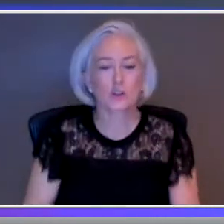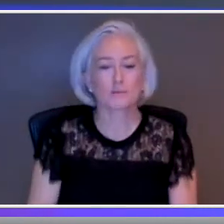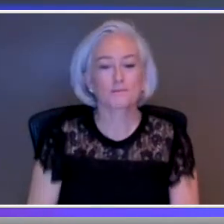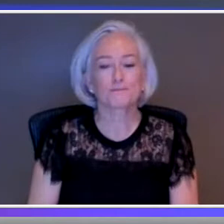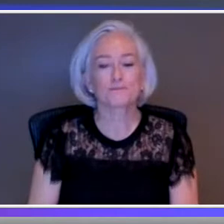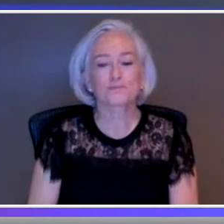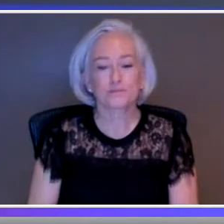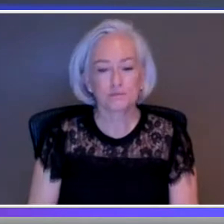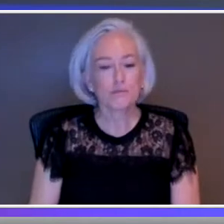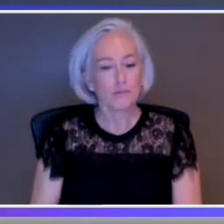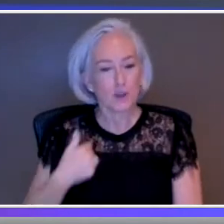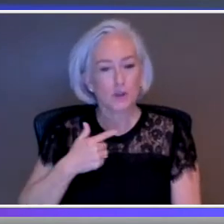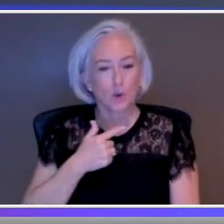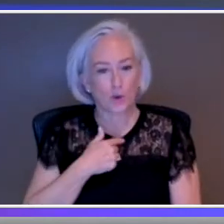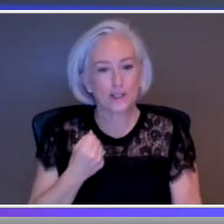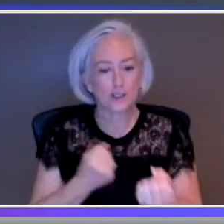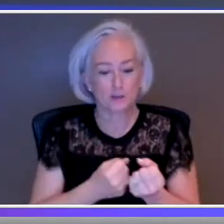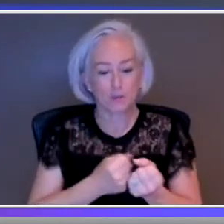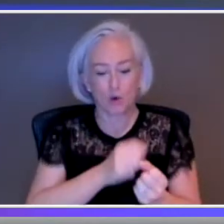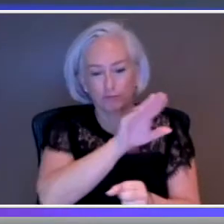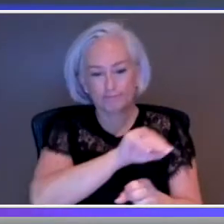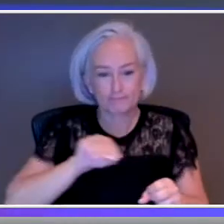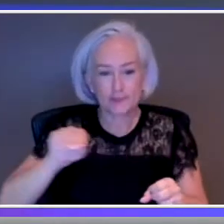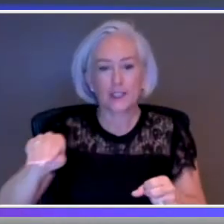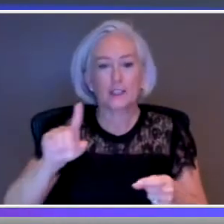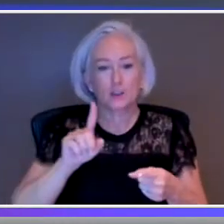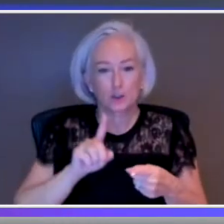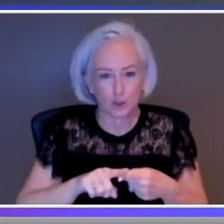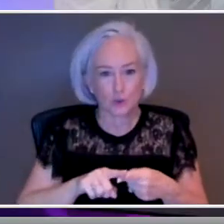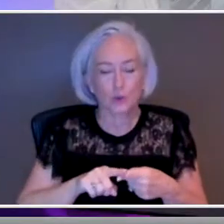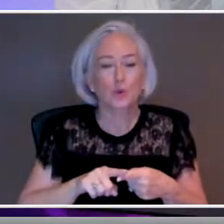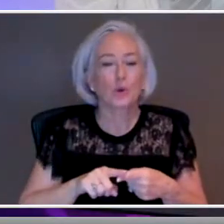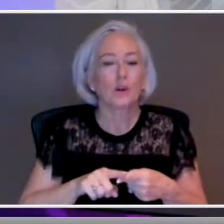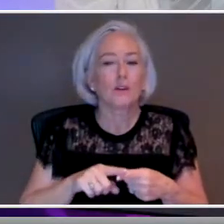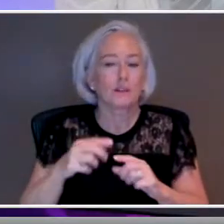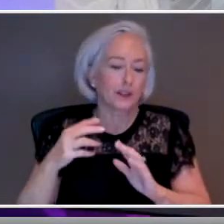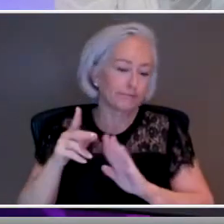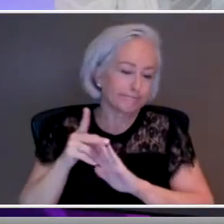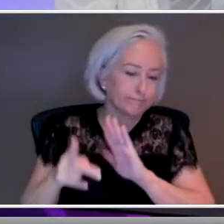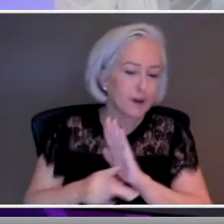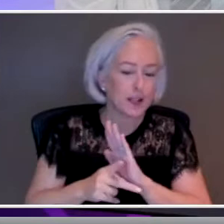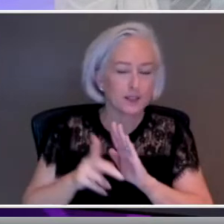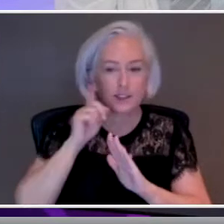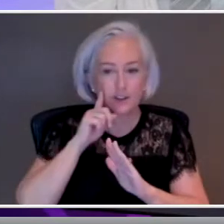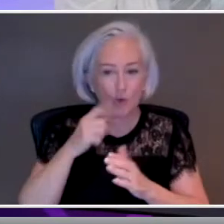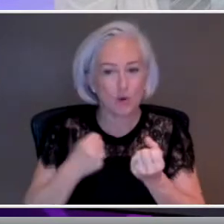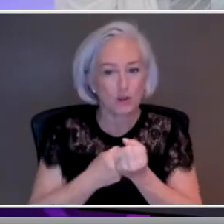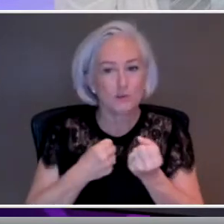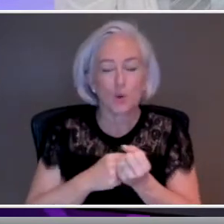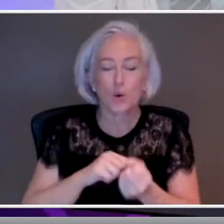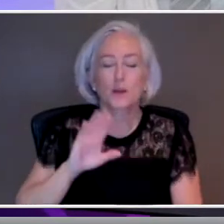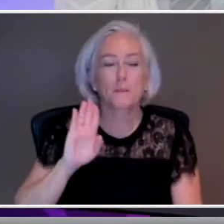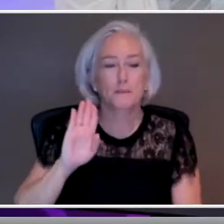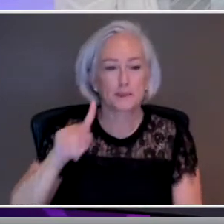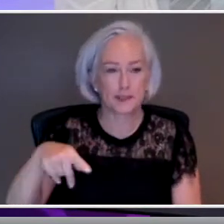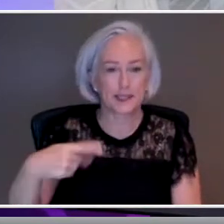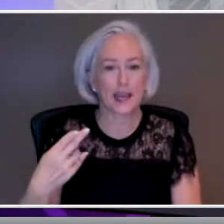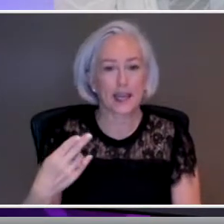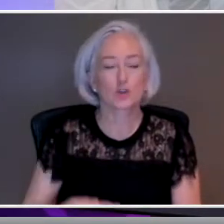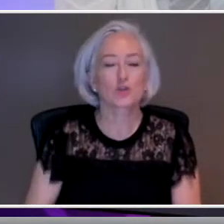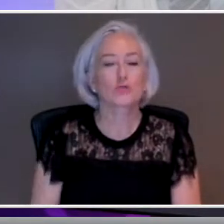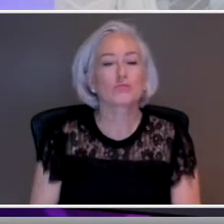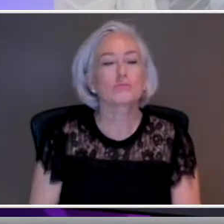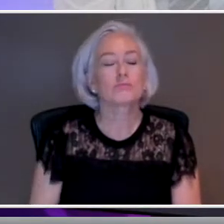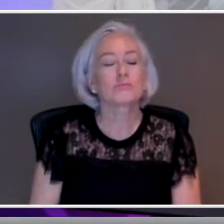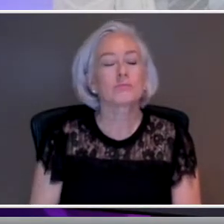this into the guidelines for a treatment option for BPH. June has a question. Actually, we've got this question a couple different times. Is what